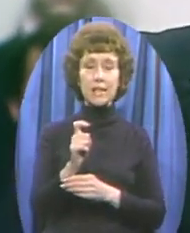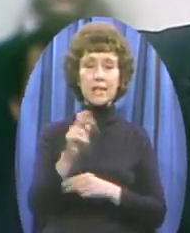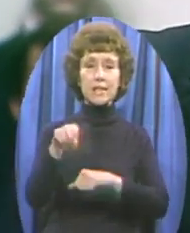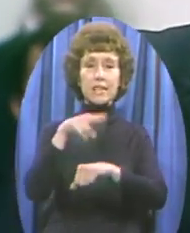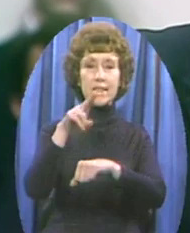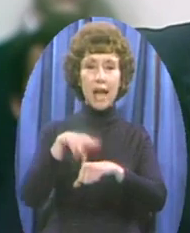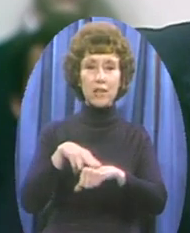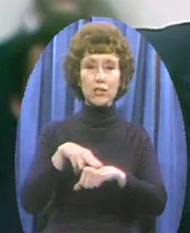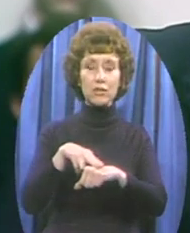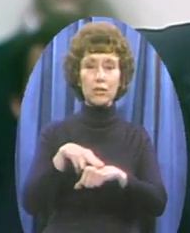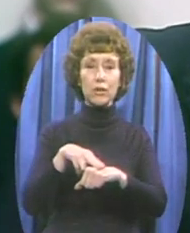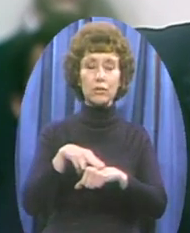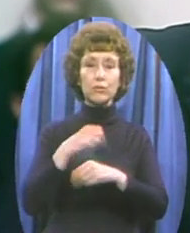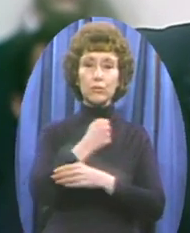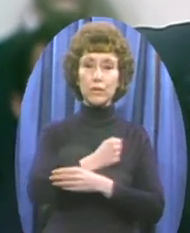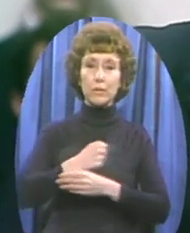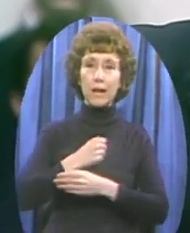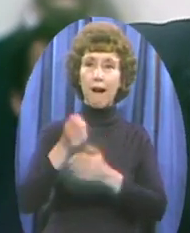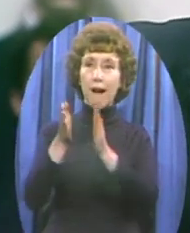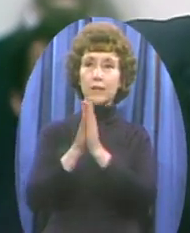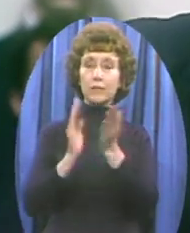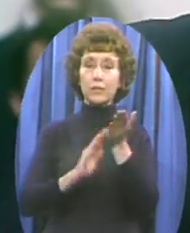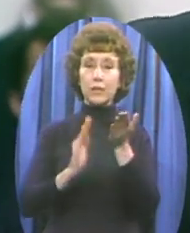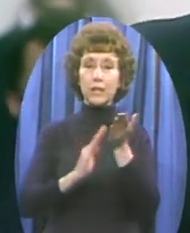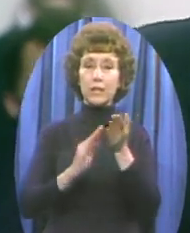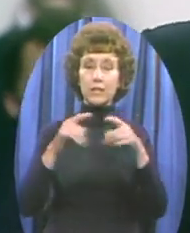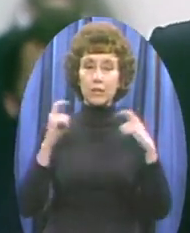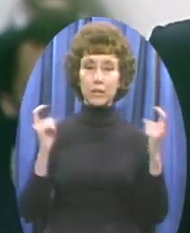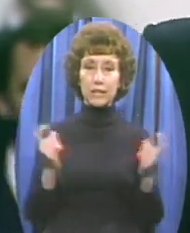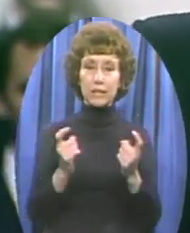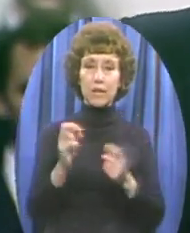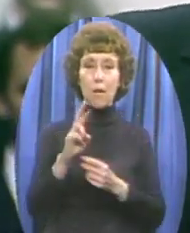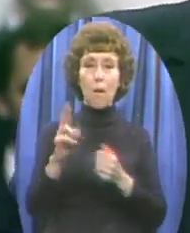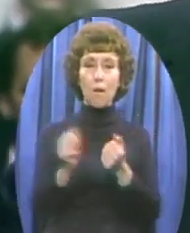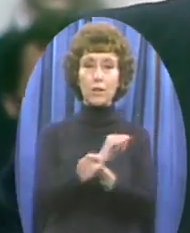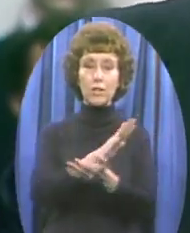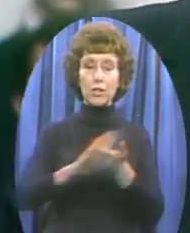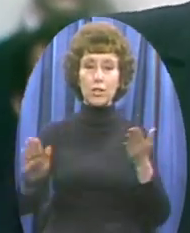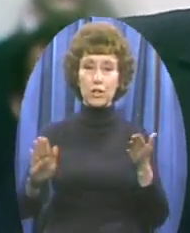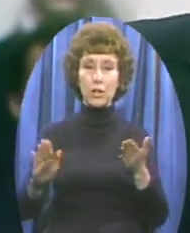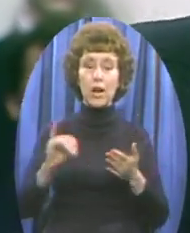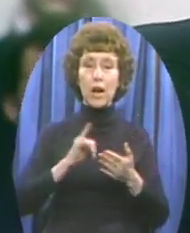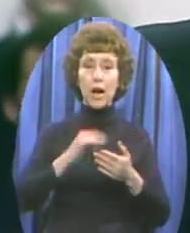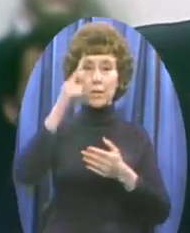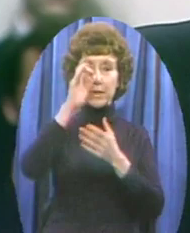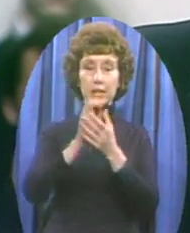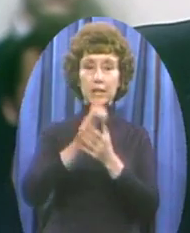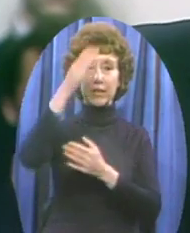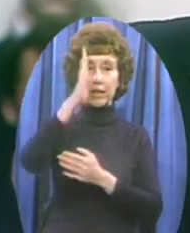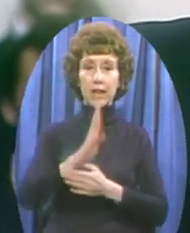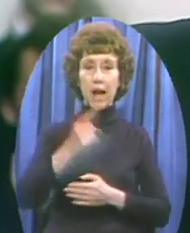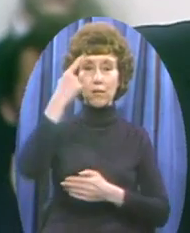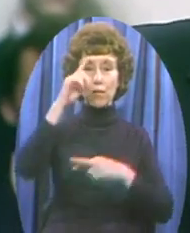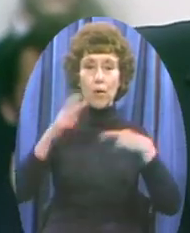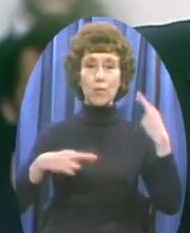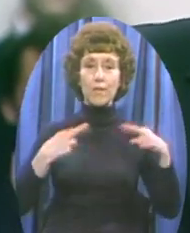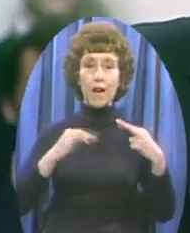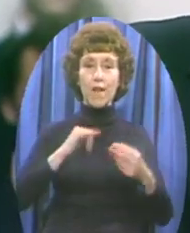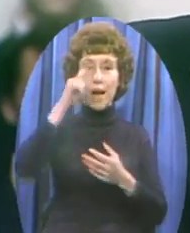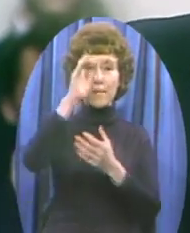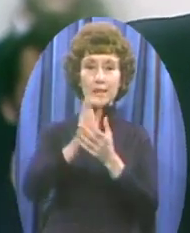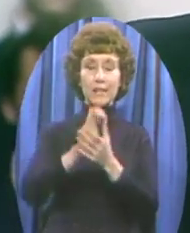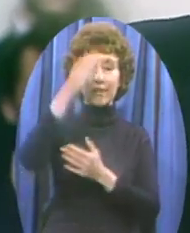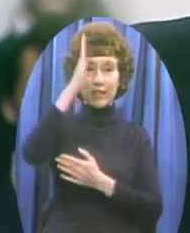ruin, permanent ruin. I'm believing God for the former, revival. I'm believing God